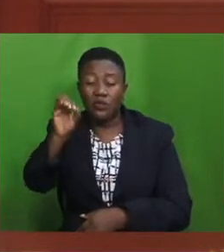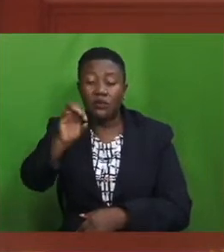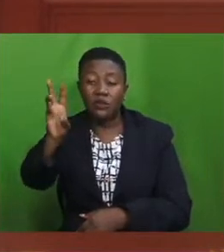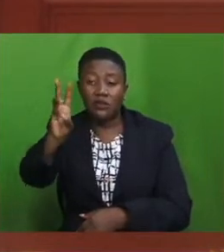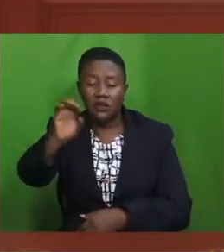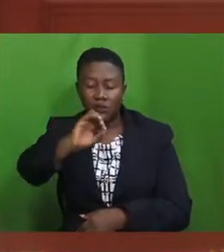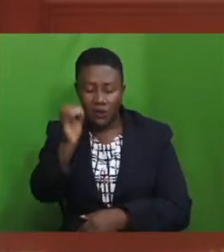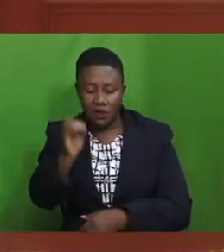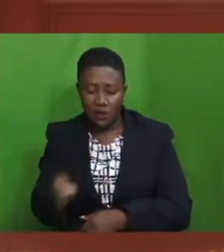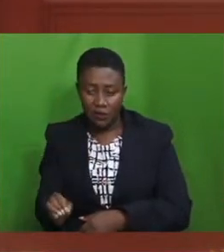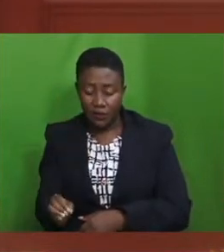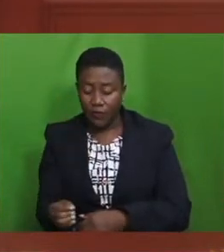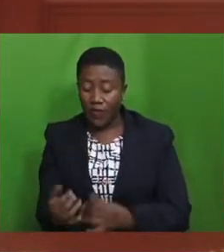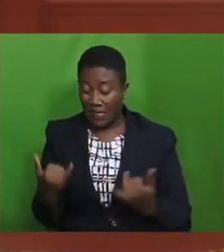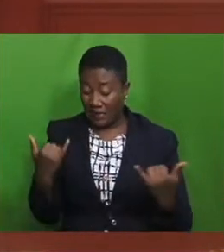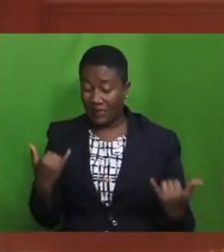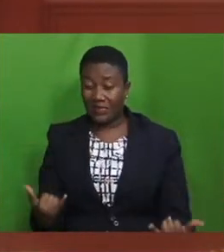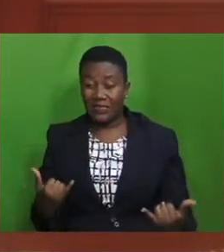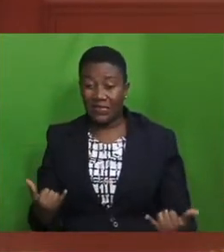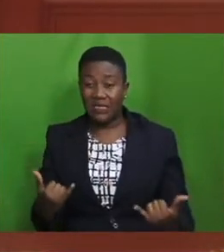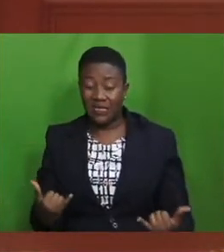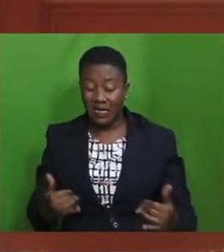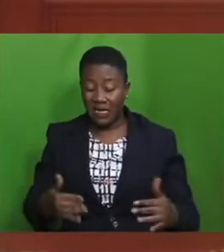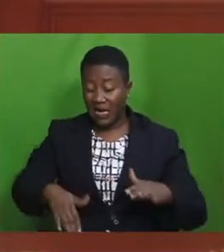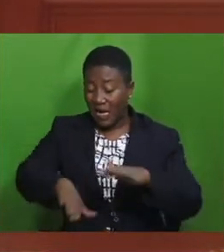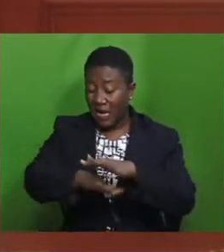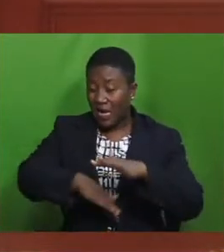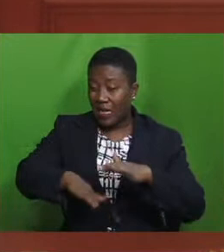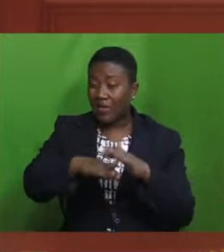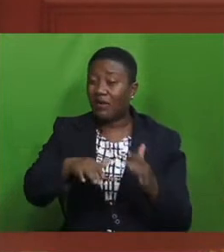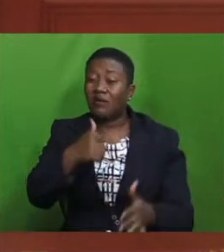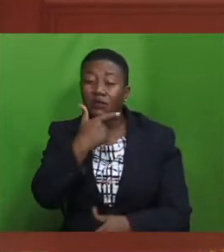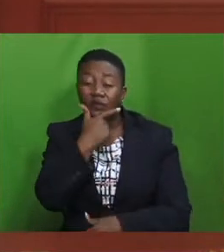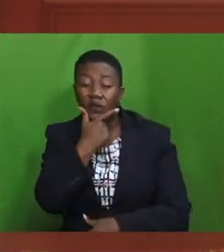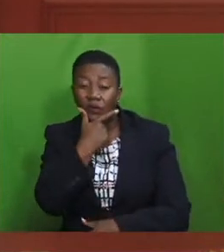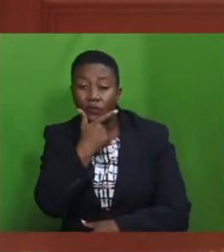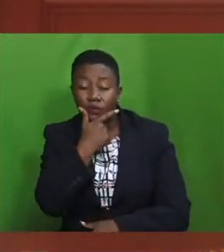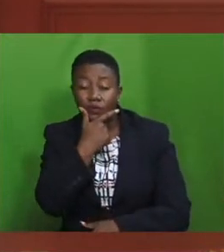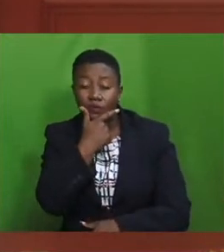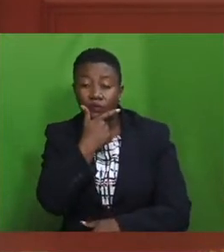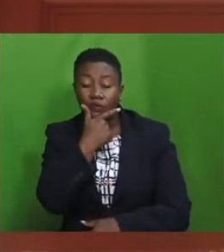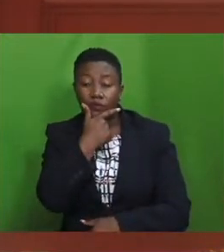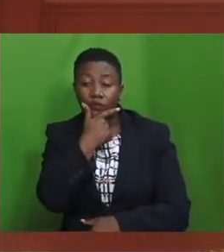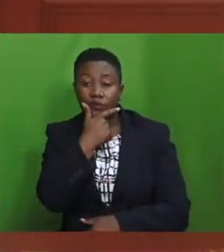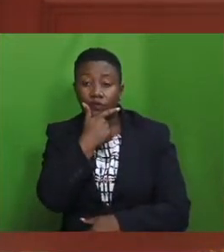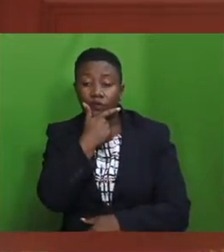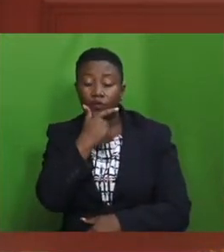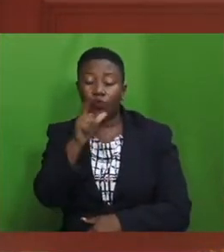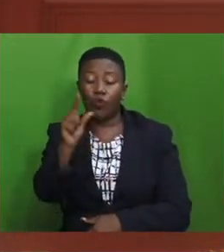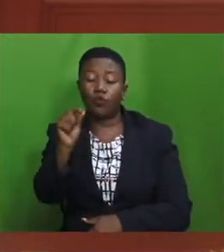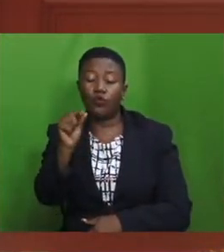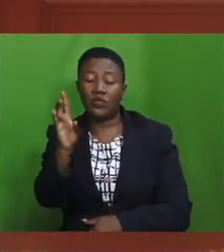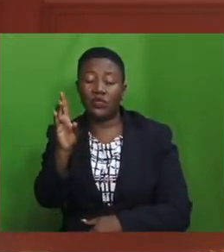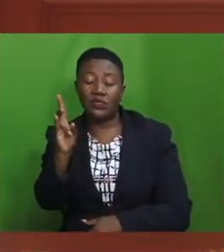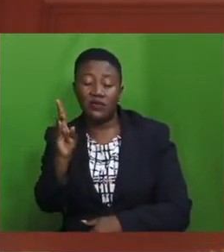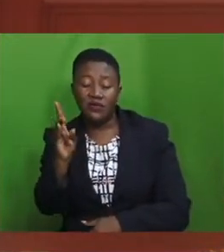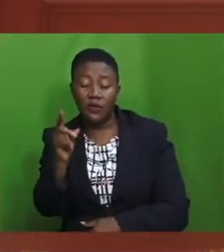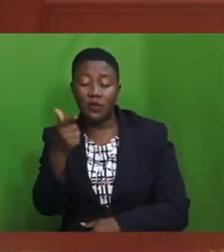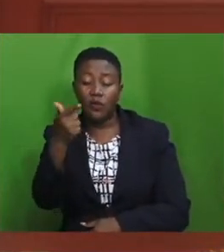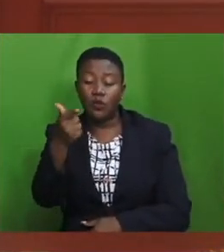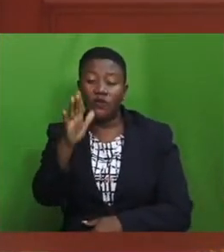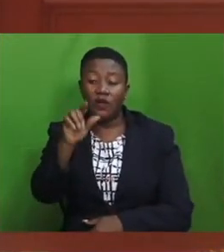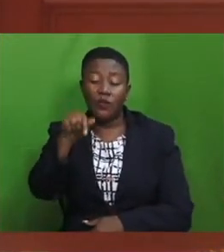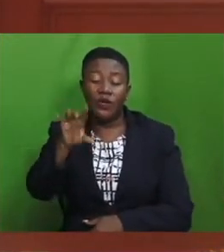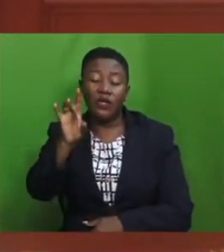21.06%. Today, under Nana Addo Akufo-Addo, 2017,